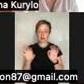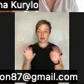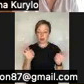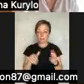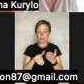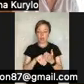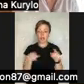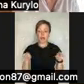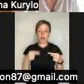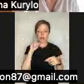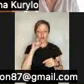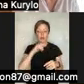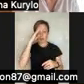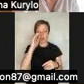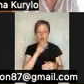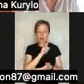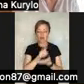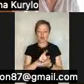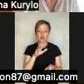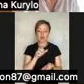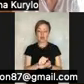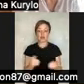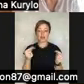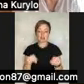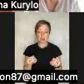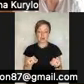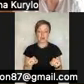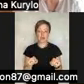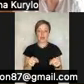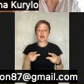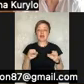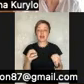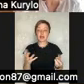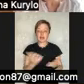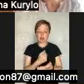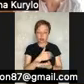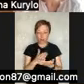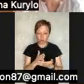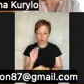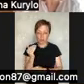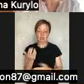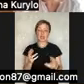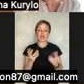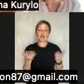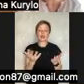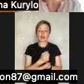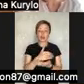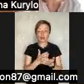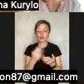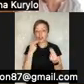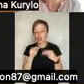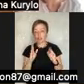Constant filtration of all of these pseudo methodologies, techniques, and rehabilitations. In Ukraine,